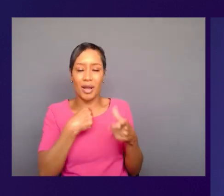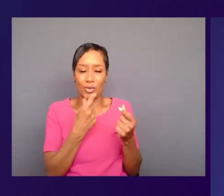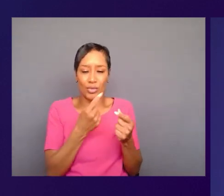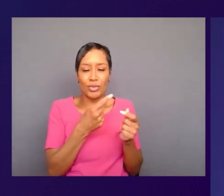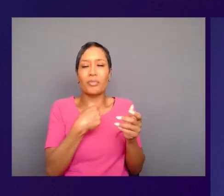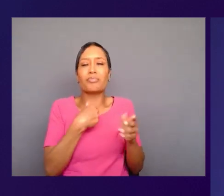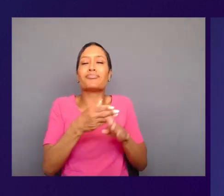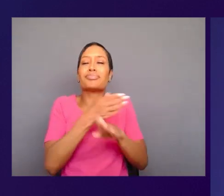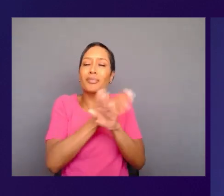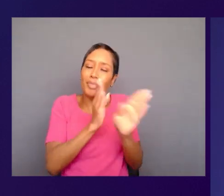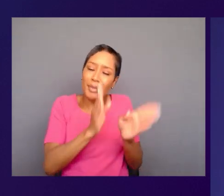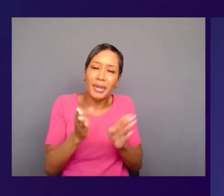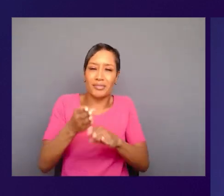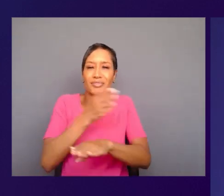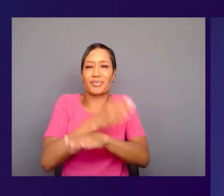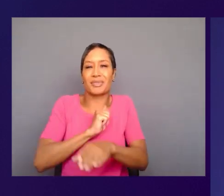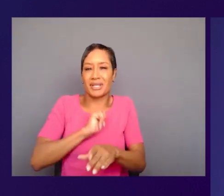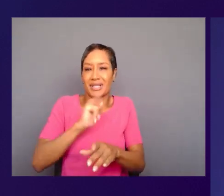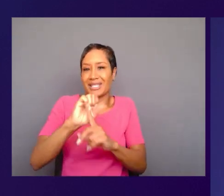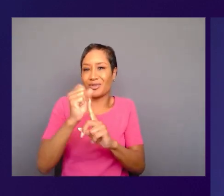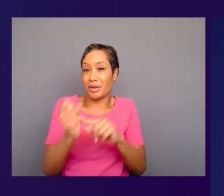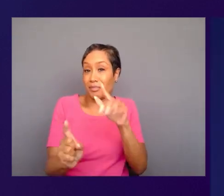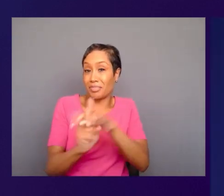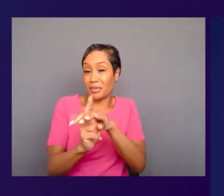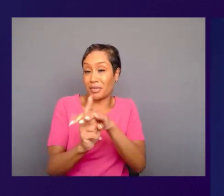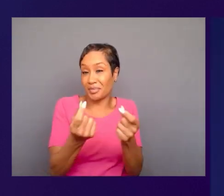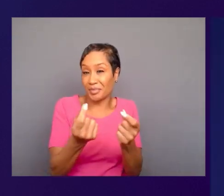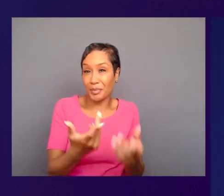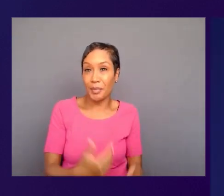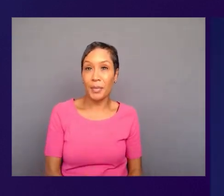better prepared for these types of situations.